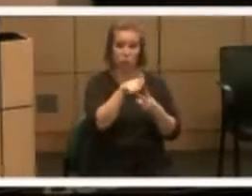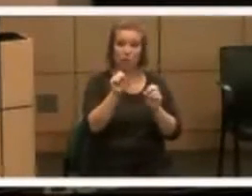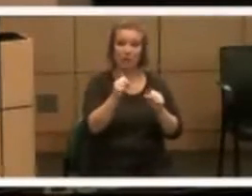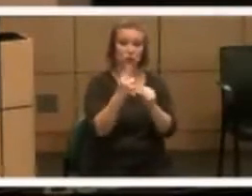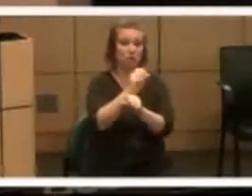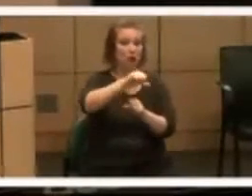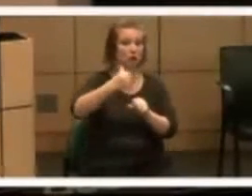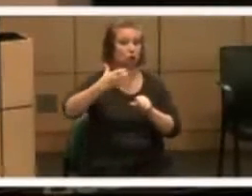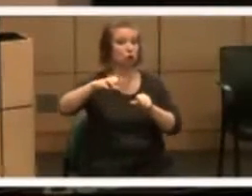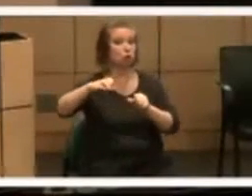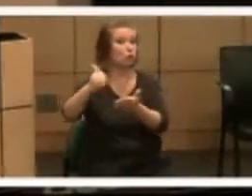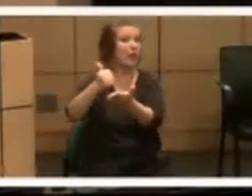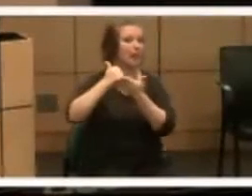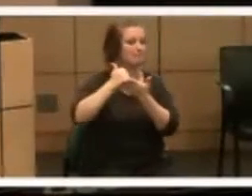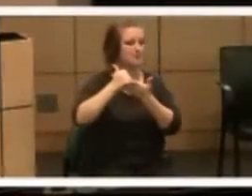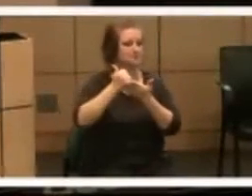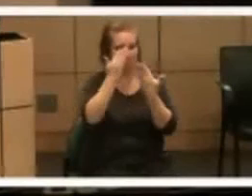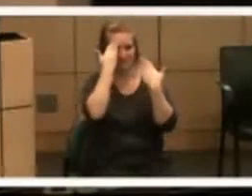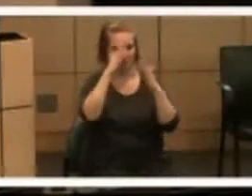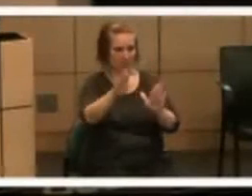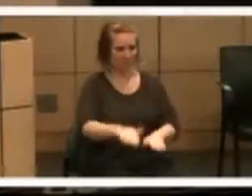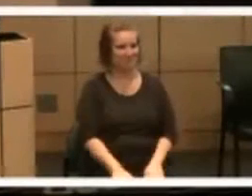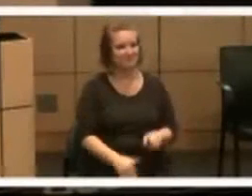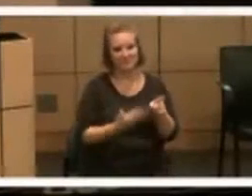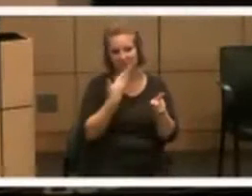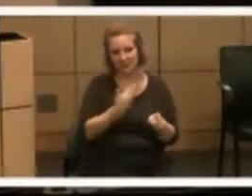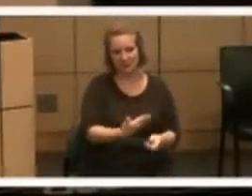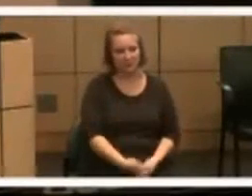help you out, we just don't know. Okay, thank you. Yep.